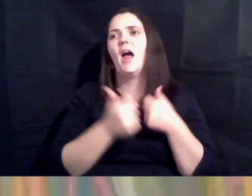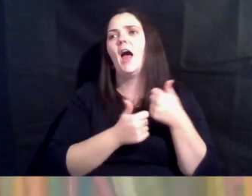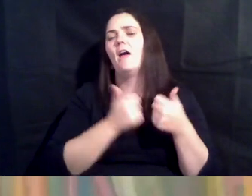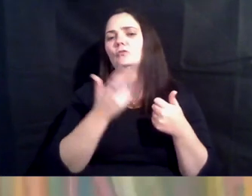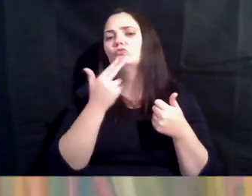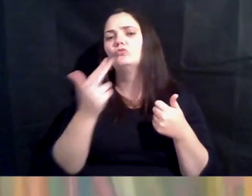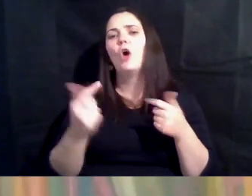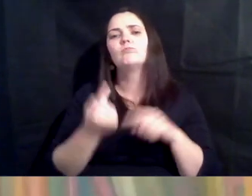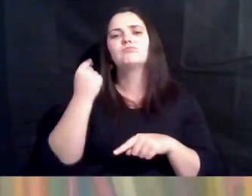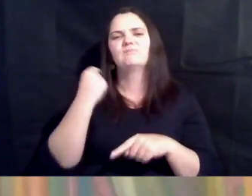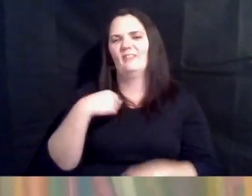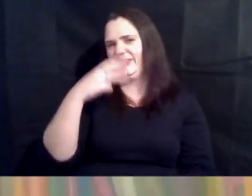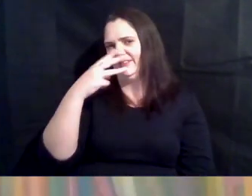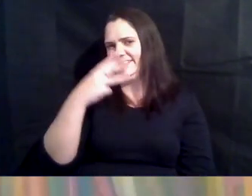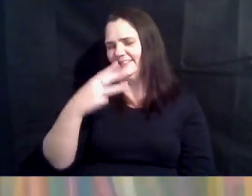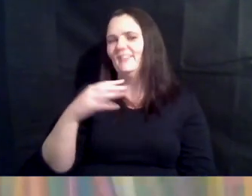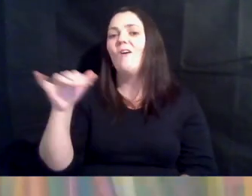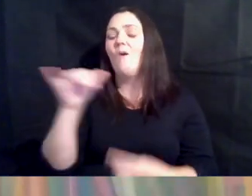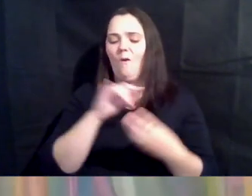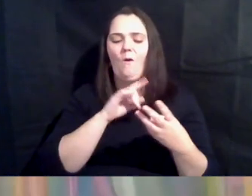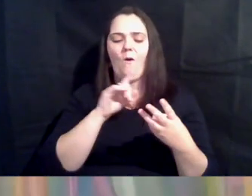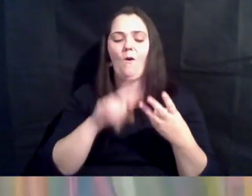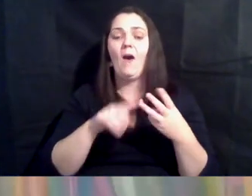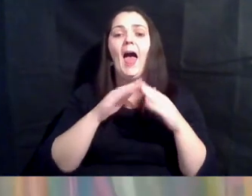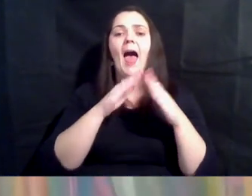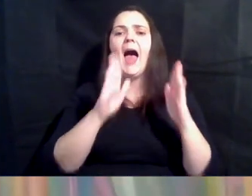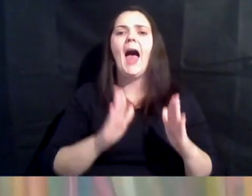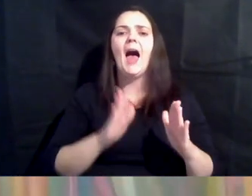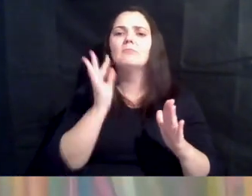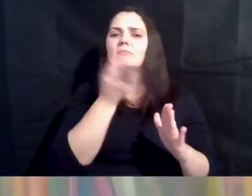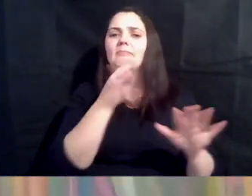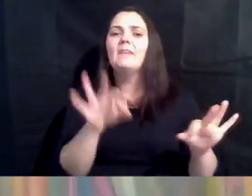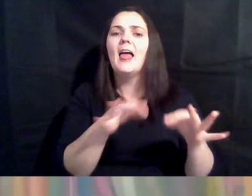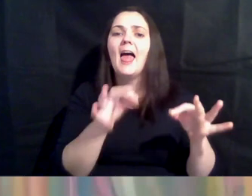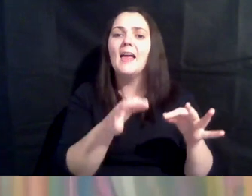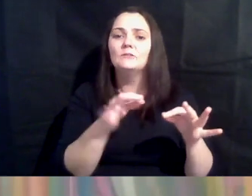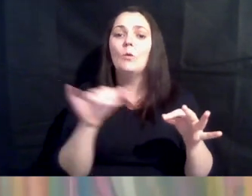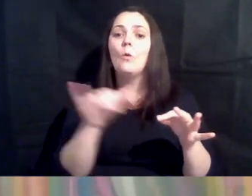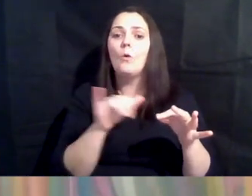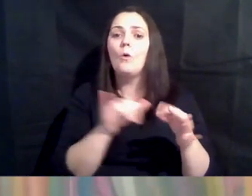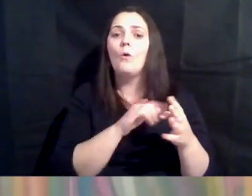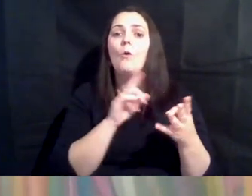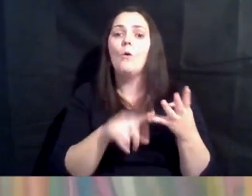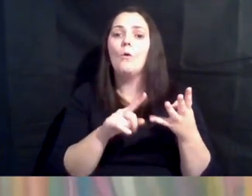when I was 13, my house plants, or my recurring dream, which you know now is about pools?